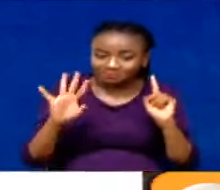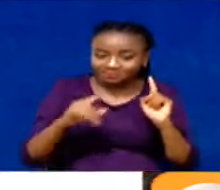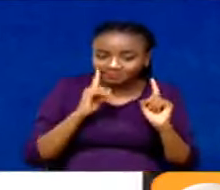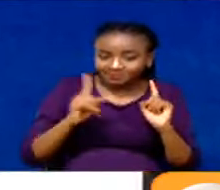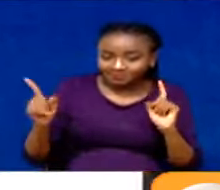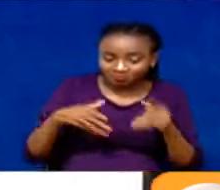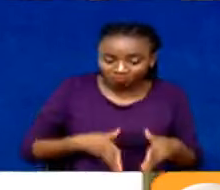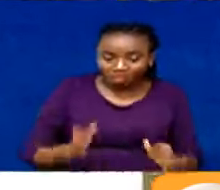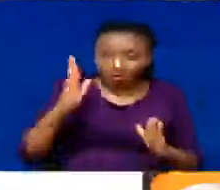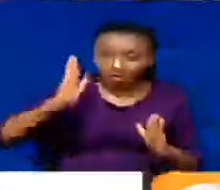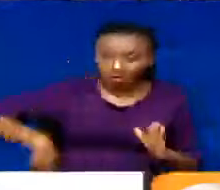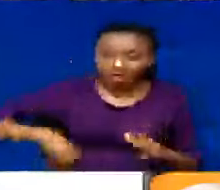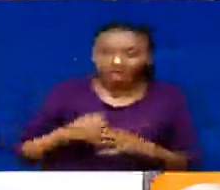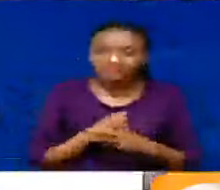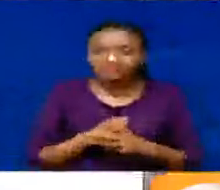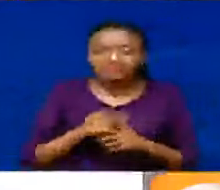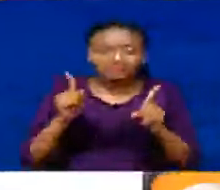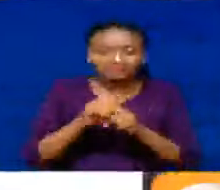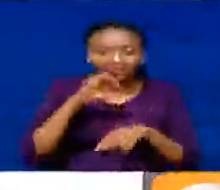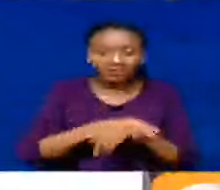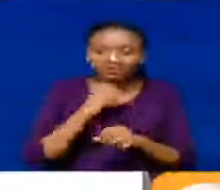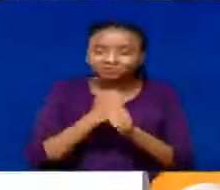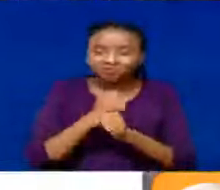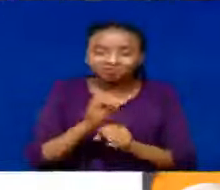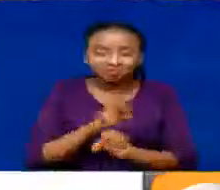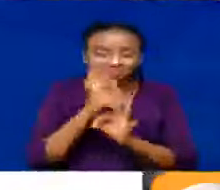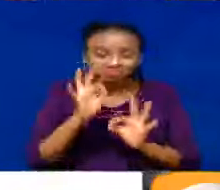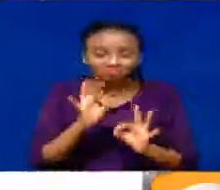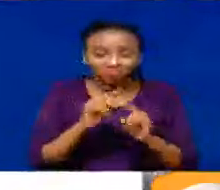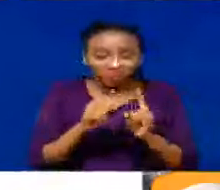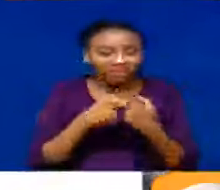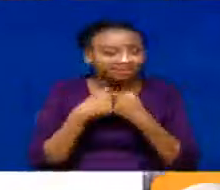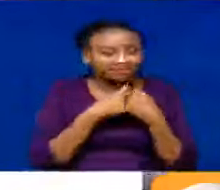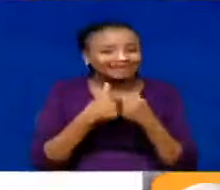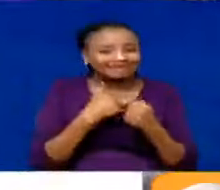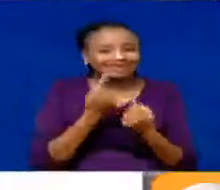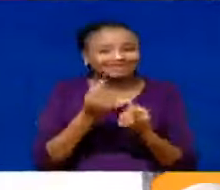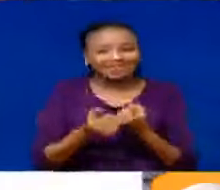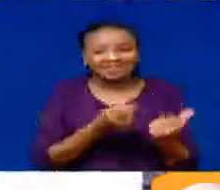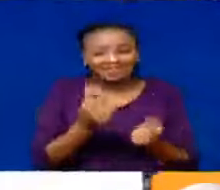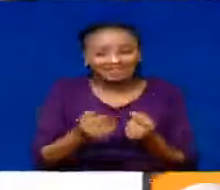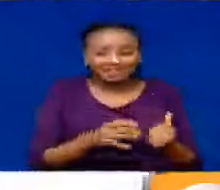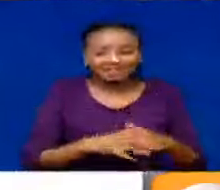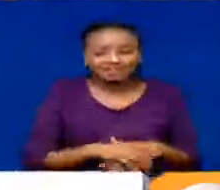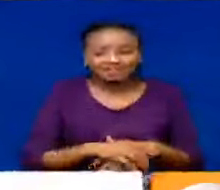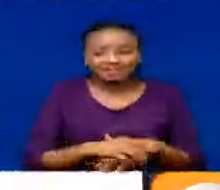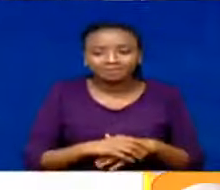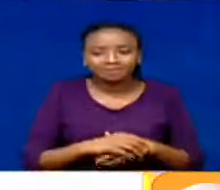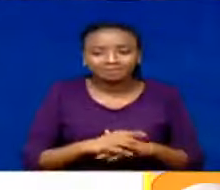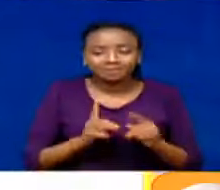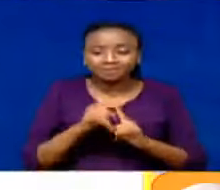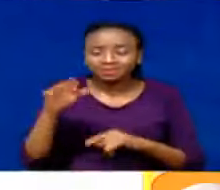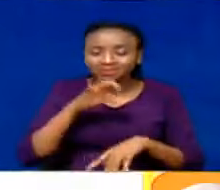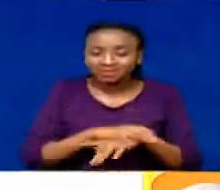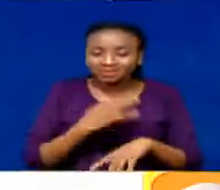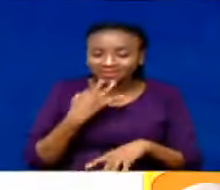Mzee Muhoro's family, recorded a sterling performance despite numerous challenges in his secondary education. He